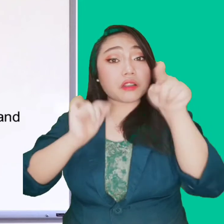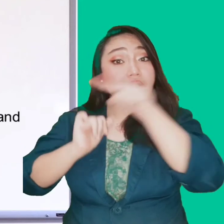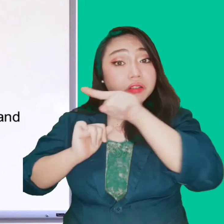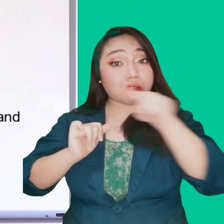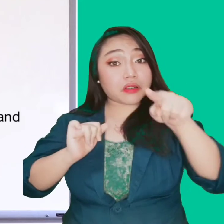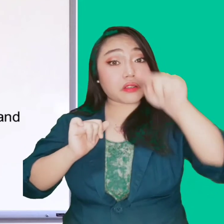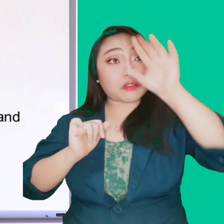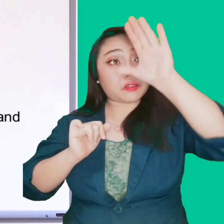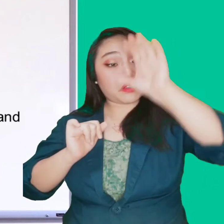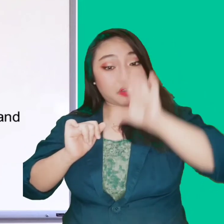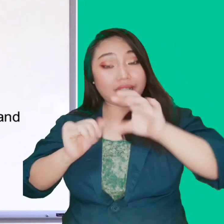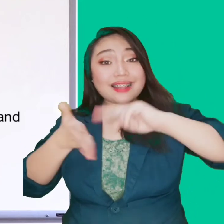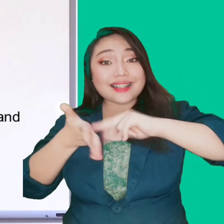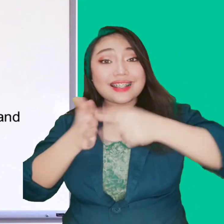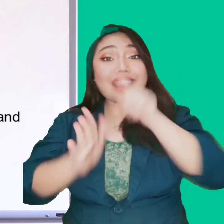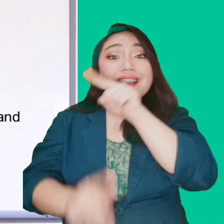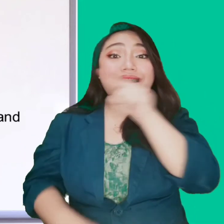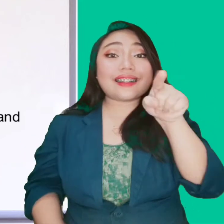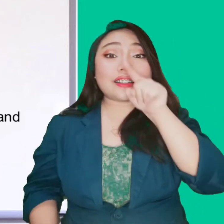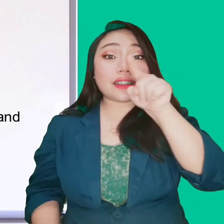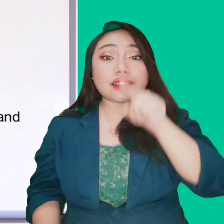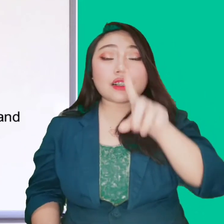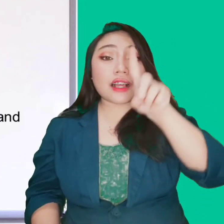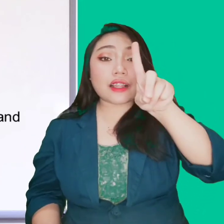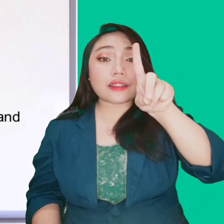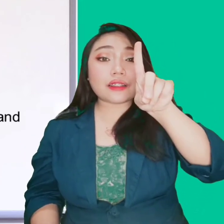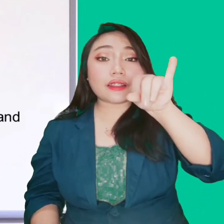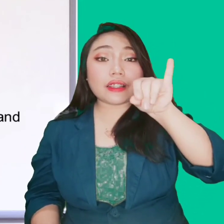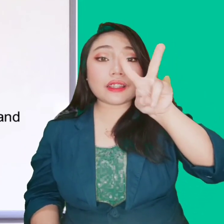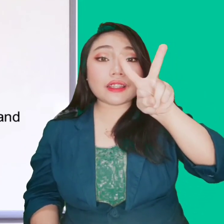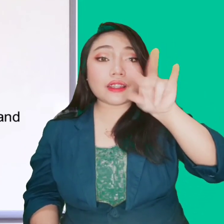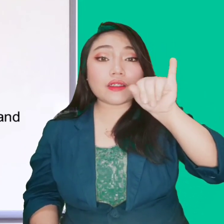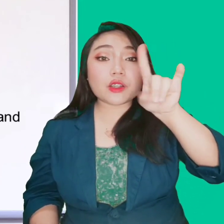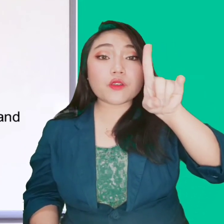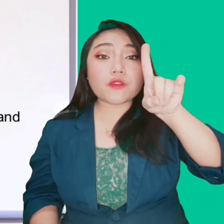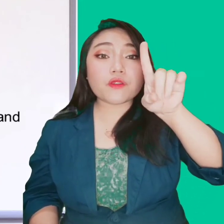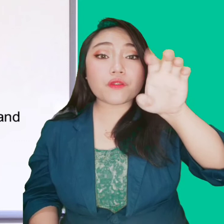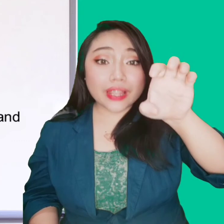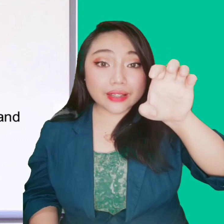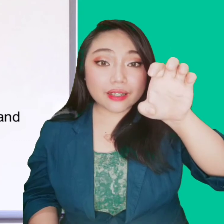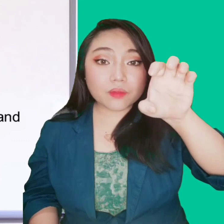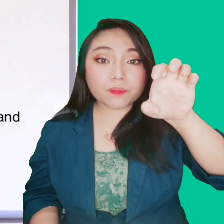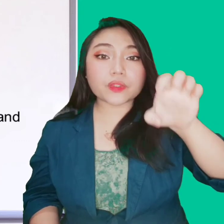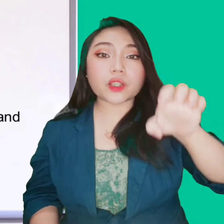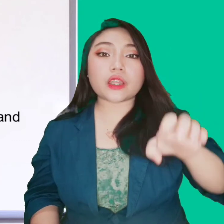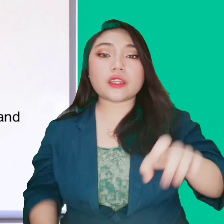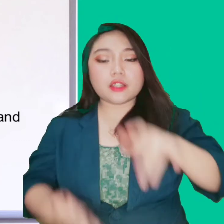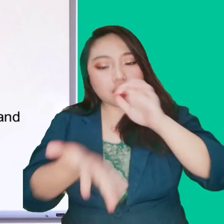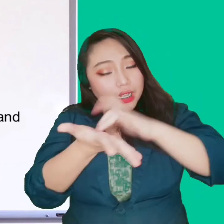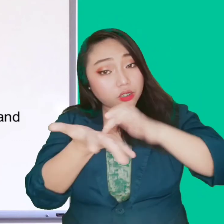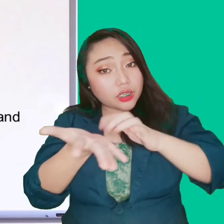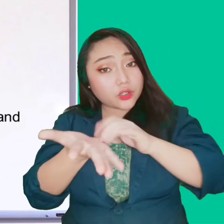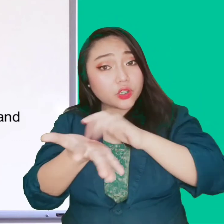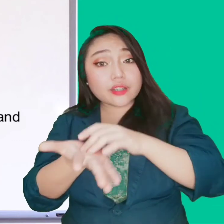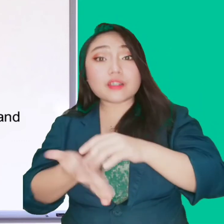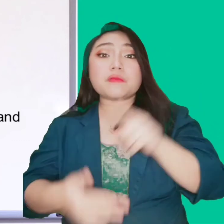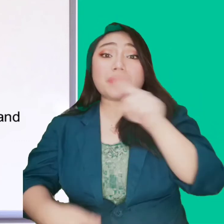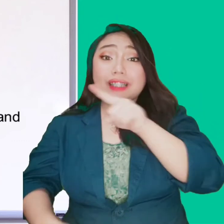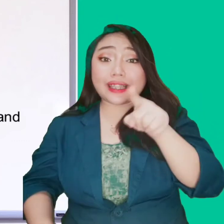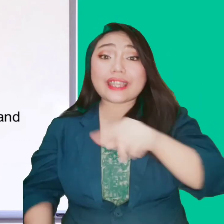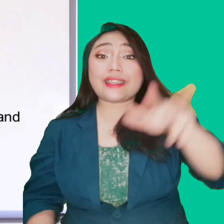and mass is equals to 25 kilogram. So what would you do? You have to